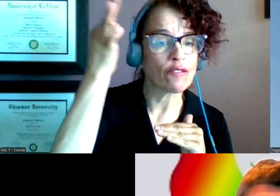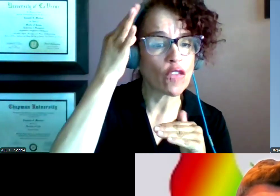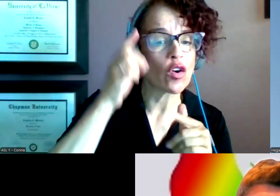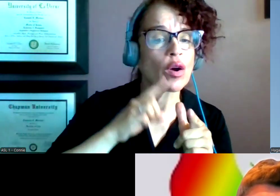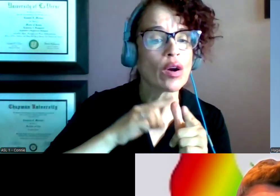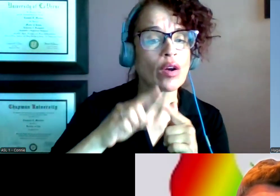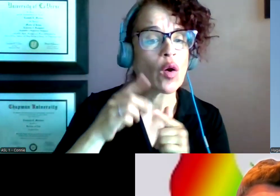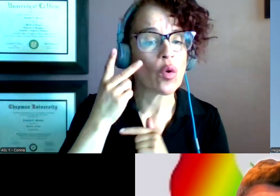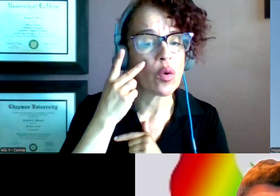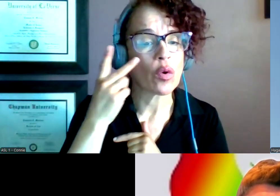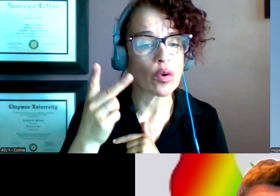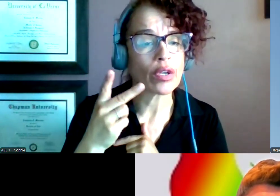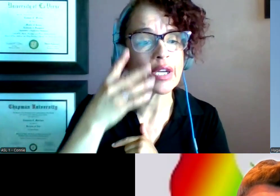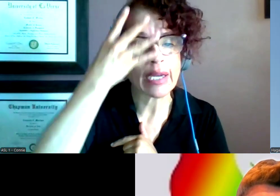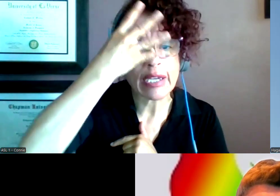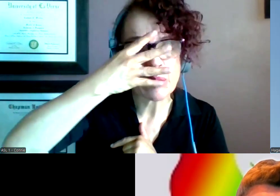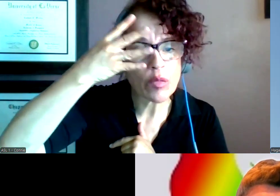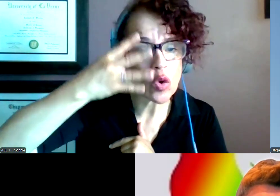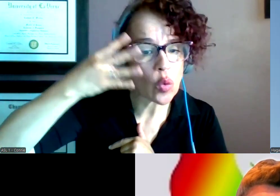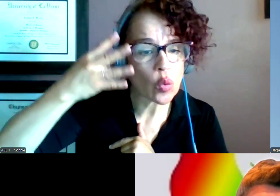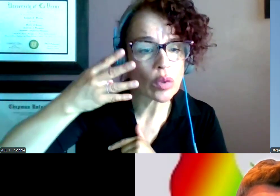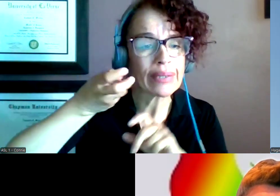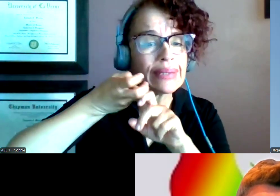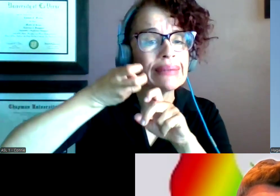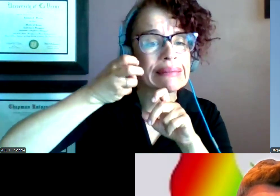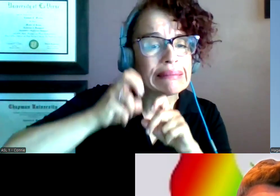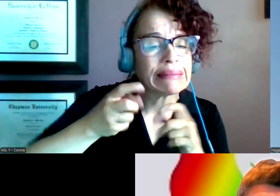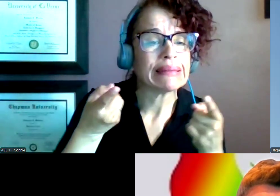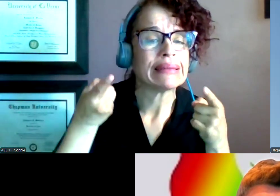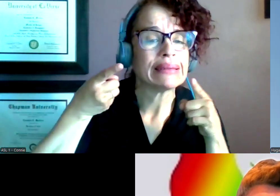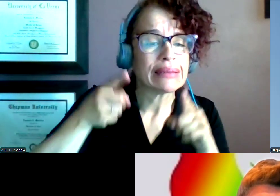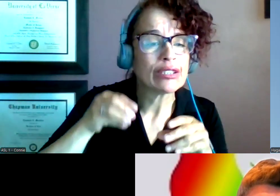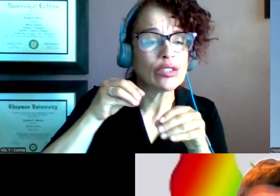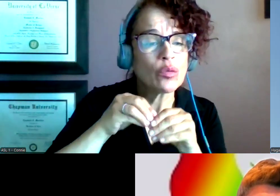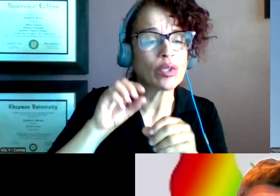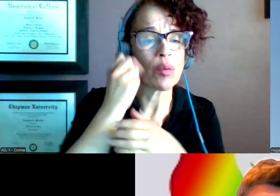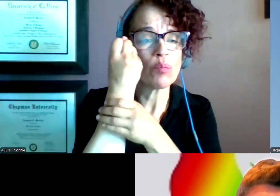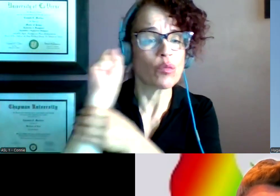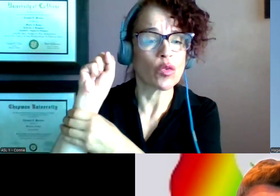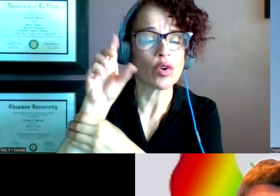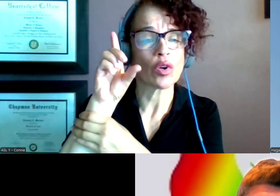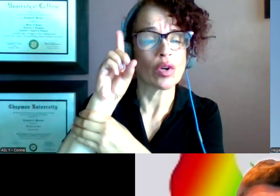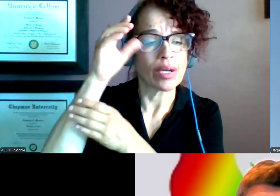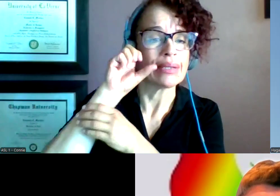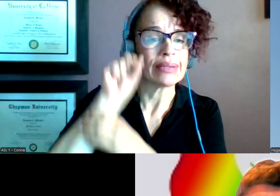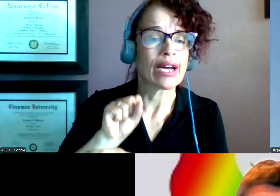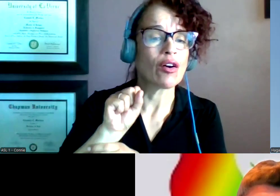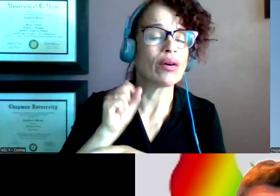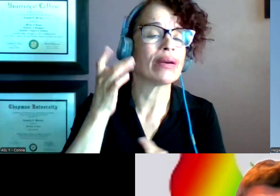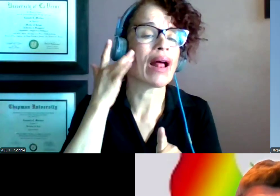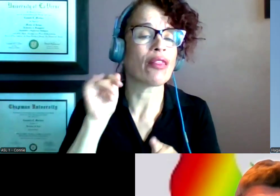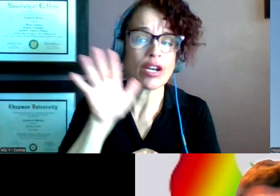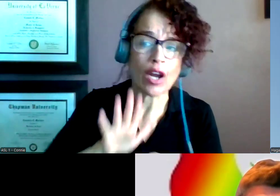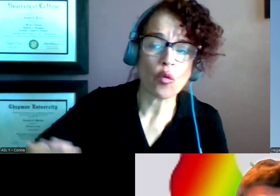of the immigration issues that are happening and with protests down in Southern California and elsewhere around the